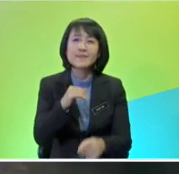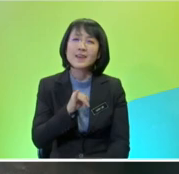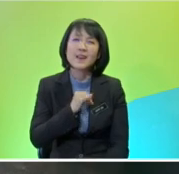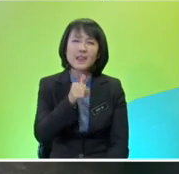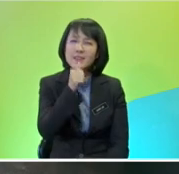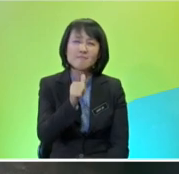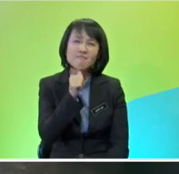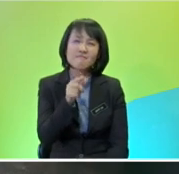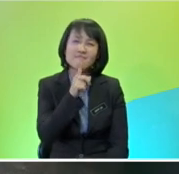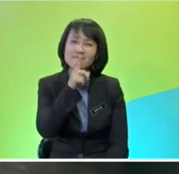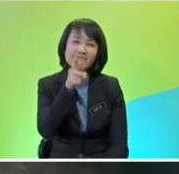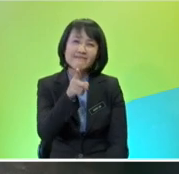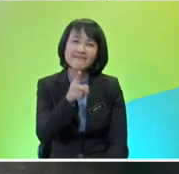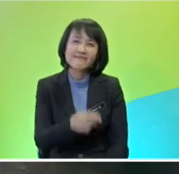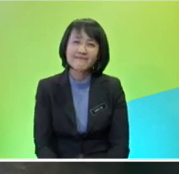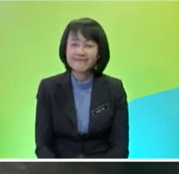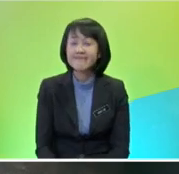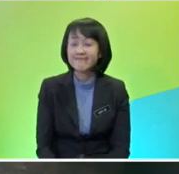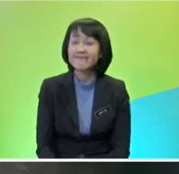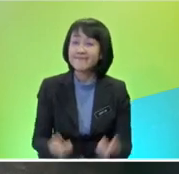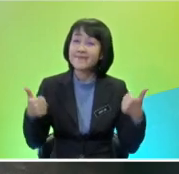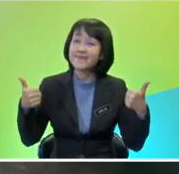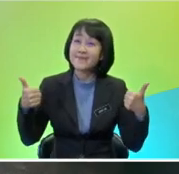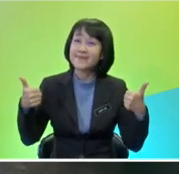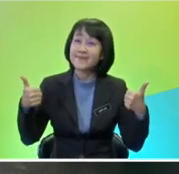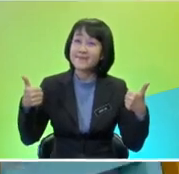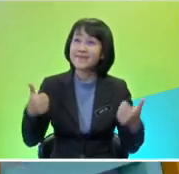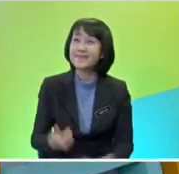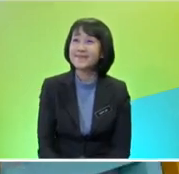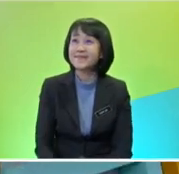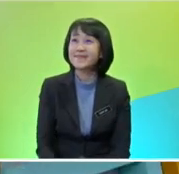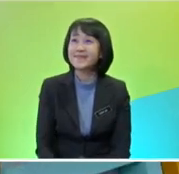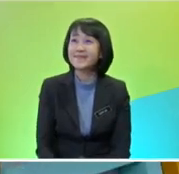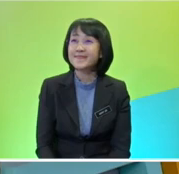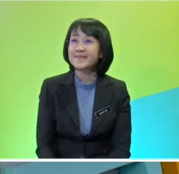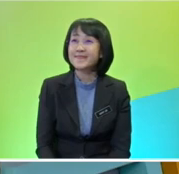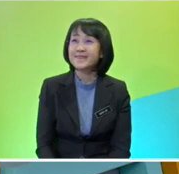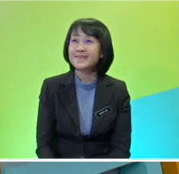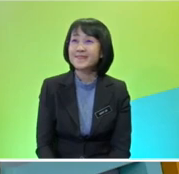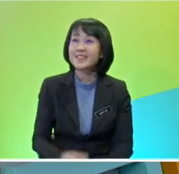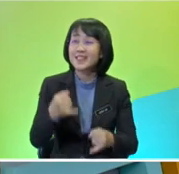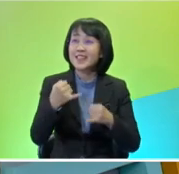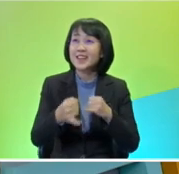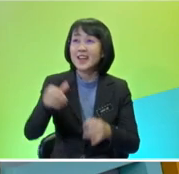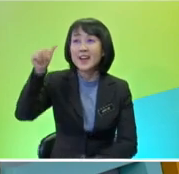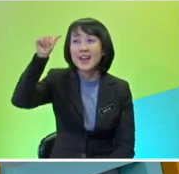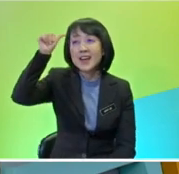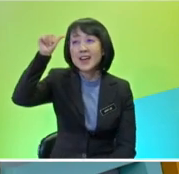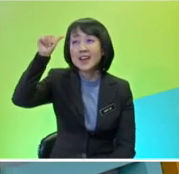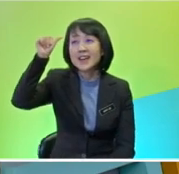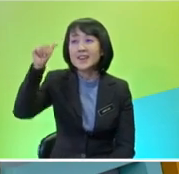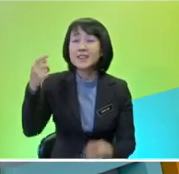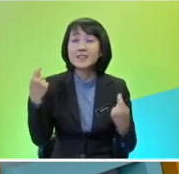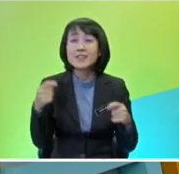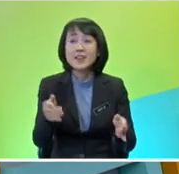sure. Okay, good. Everyone is very good. He's doing good so far, Chris. And last but not least, Adam, try to ask this one. Okay,